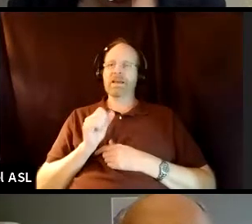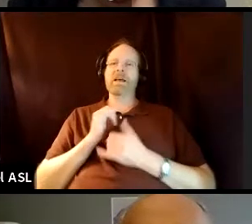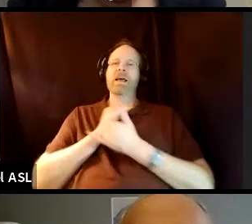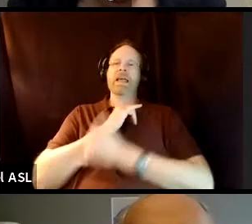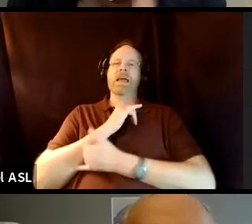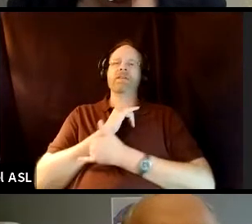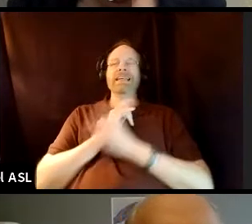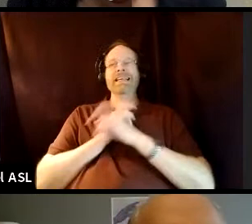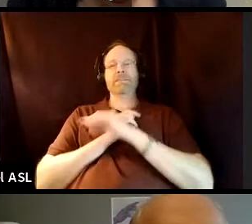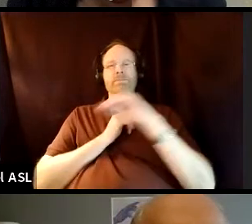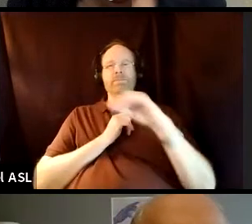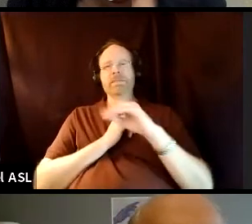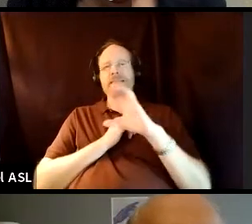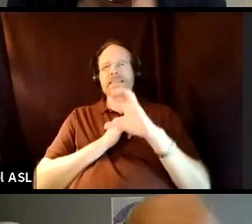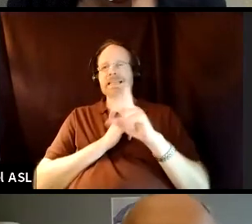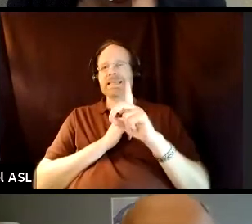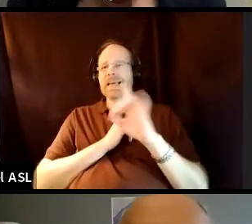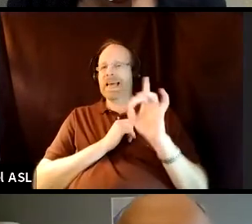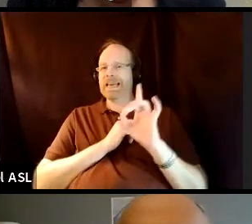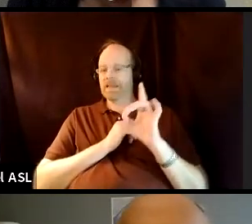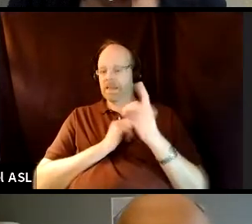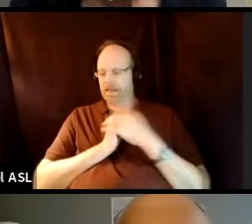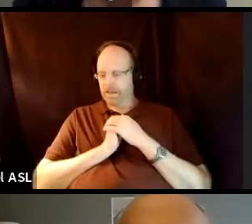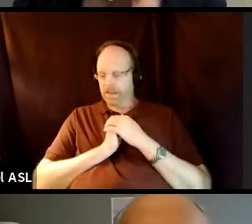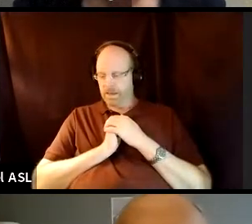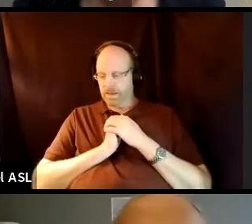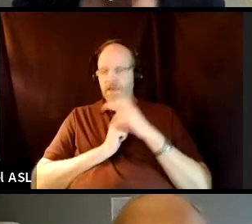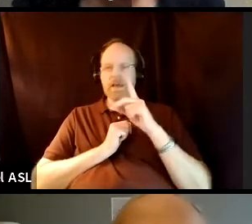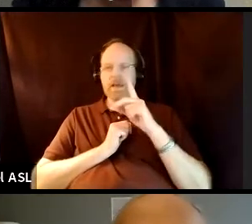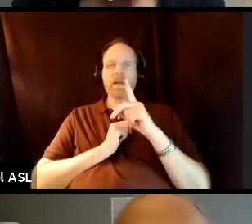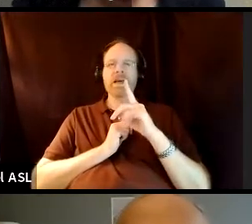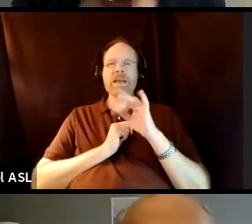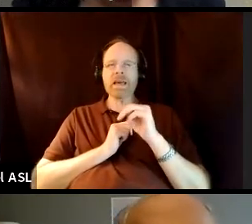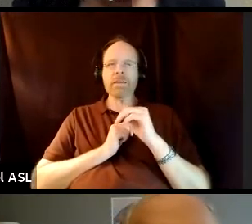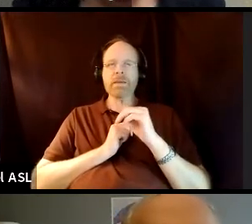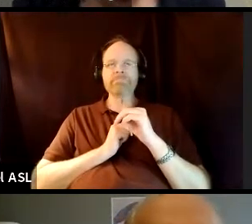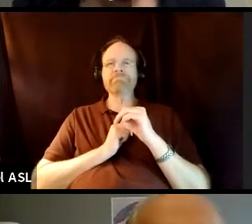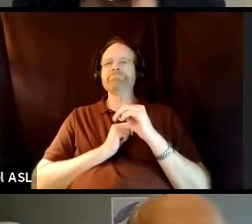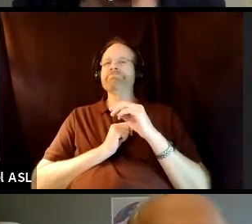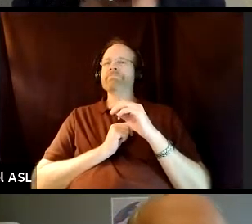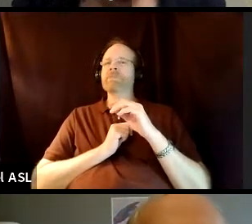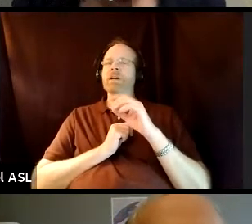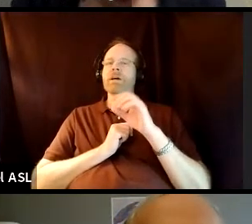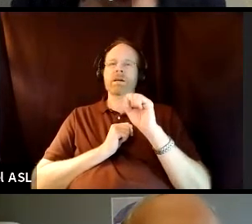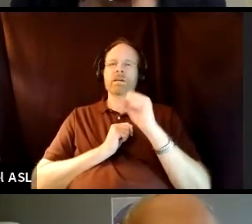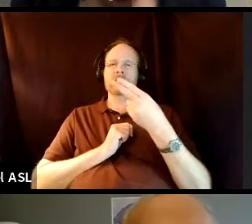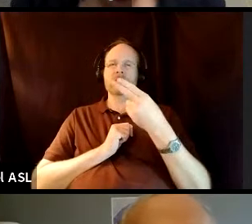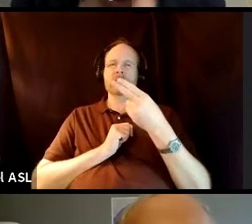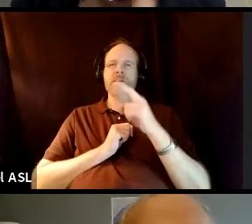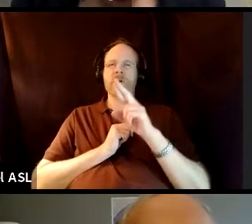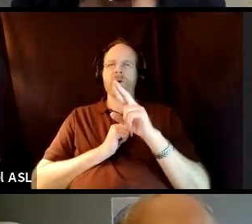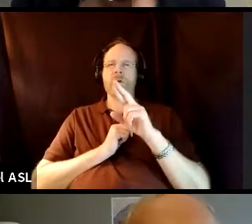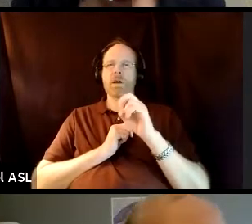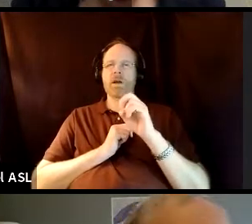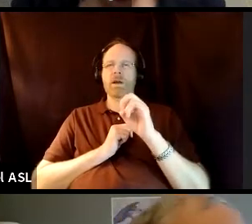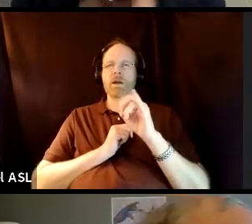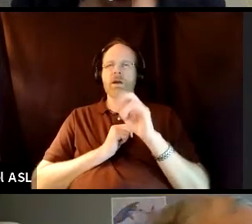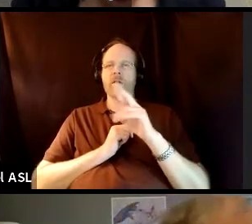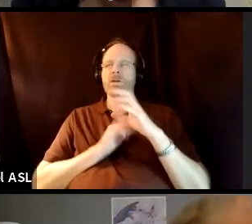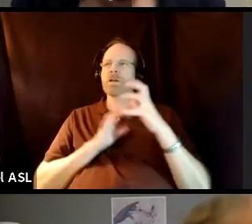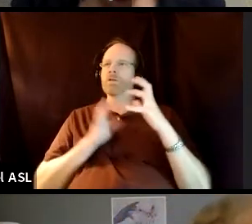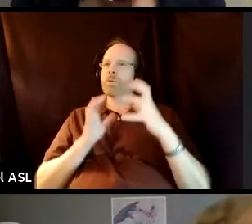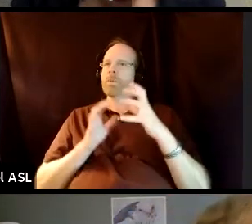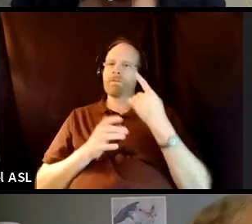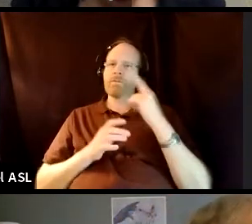CD8. Kim Schreier does so much for us with our infrastructure problems. She's coming to town on